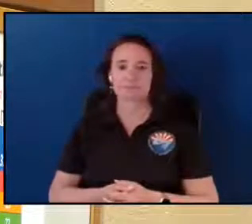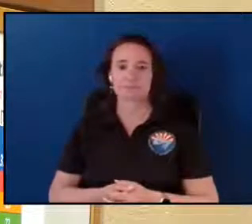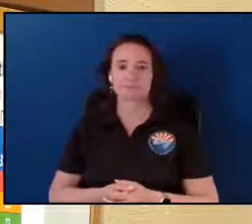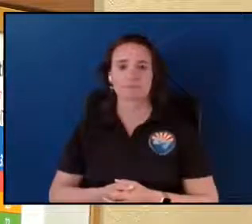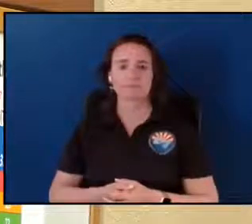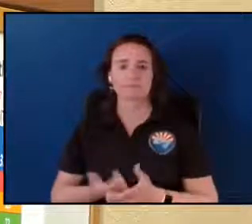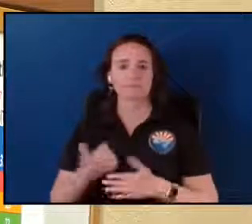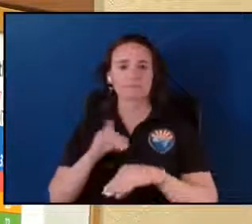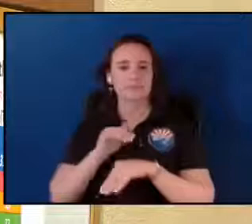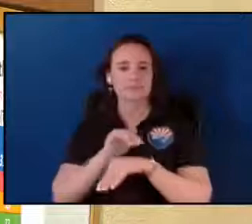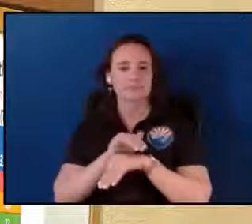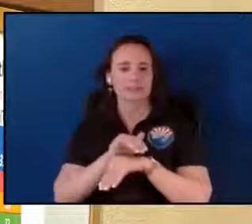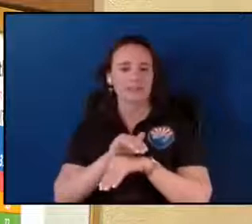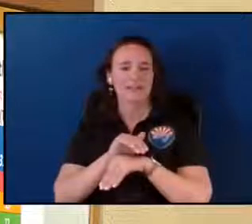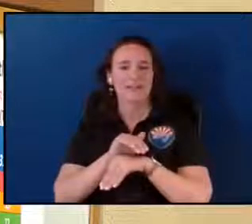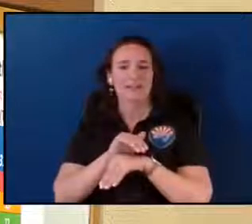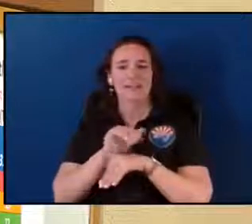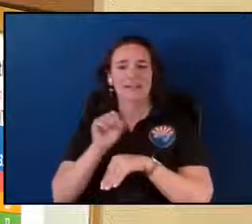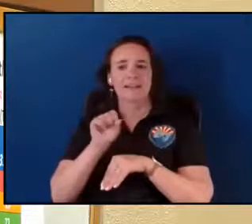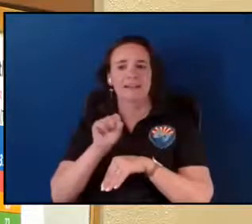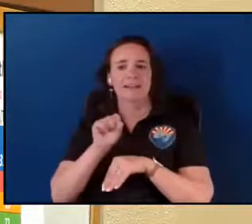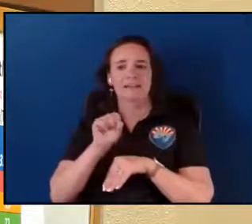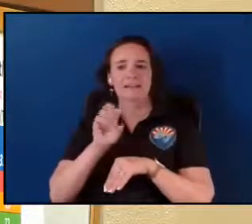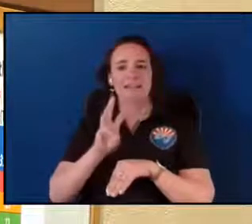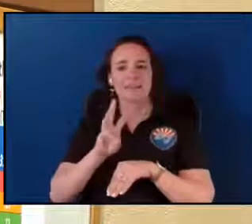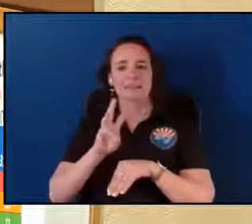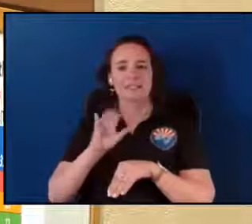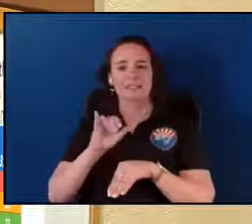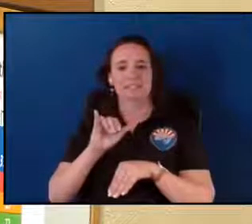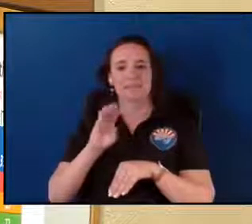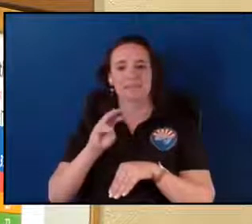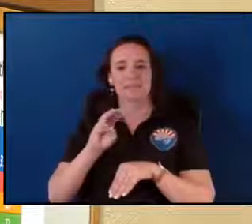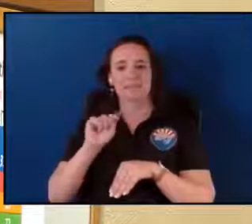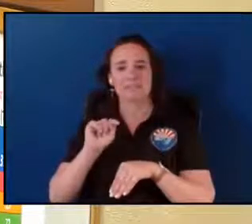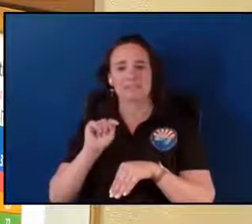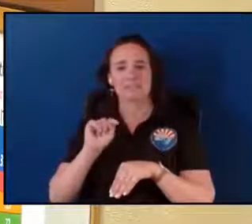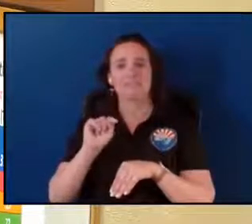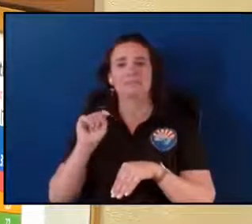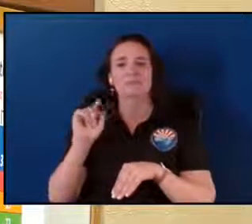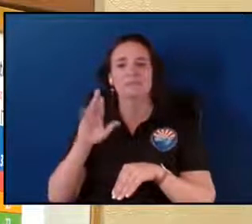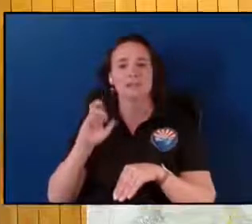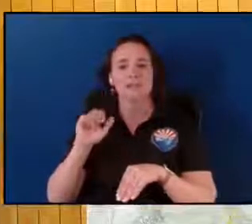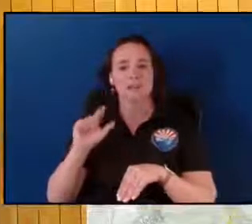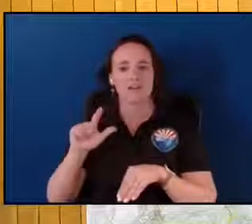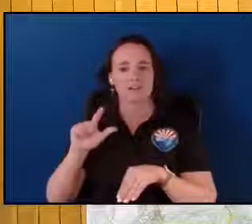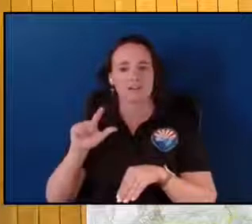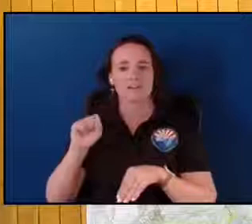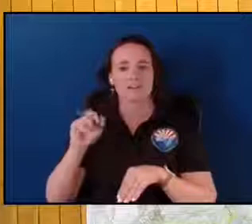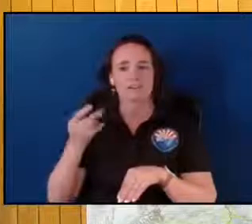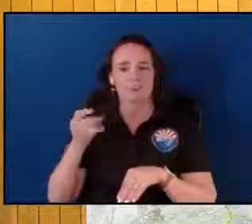our Southwest Incident Management Team Incident Commander, Carl Schwob.